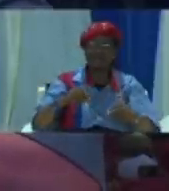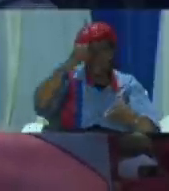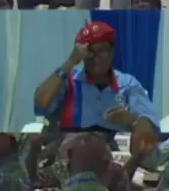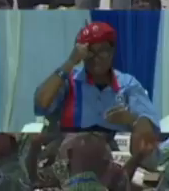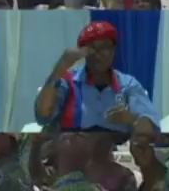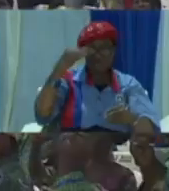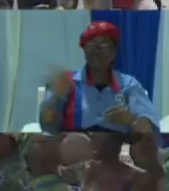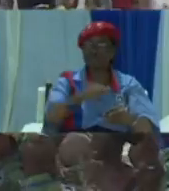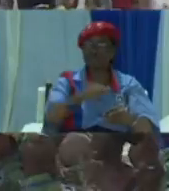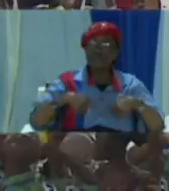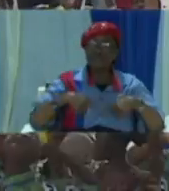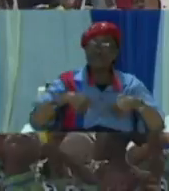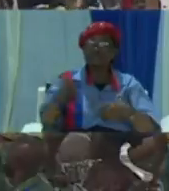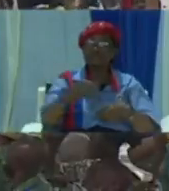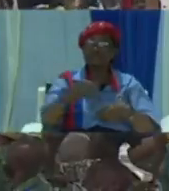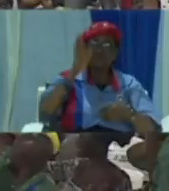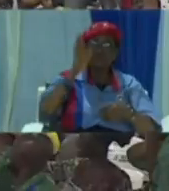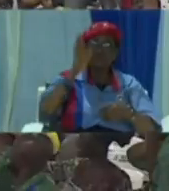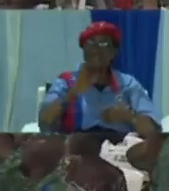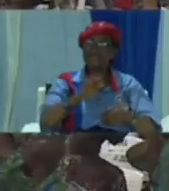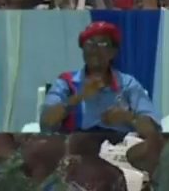reigning